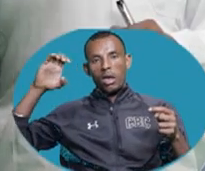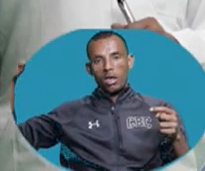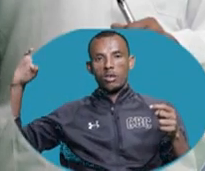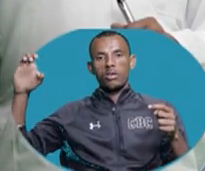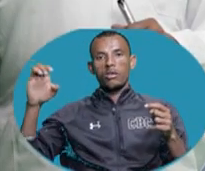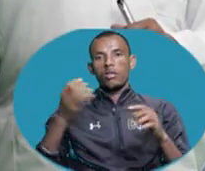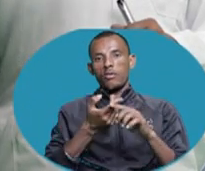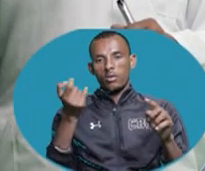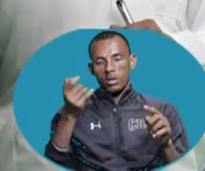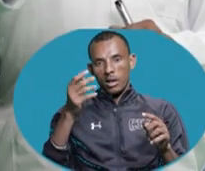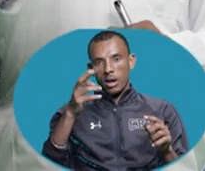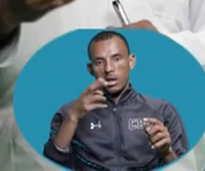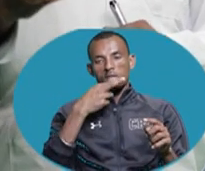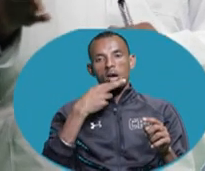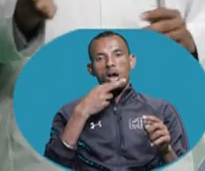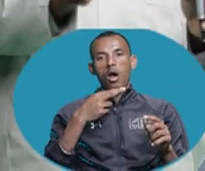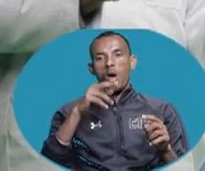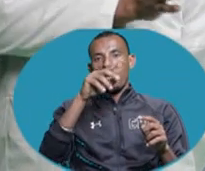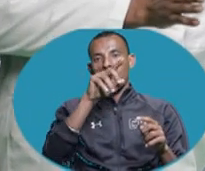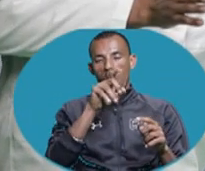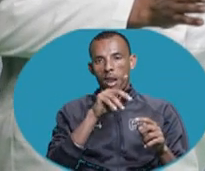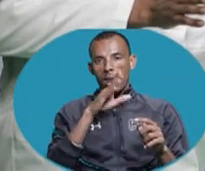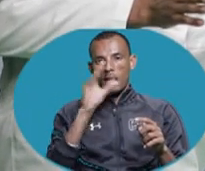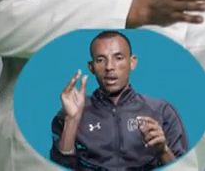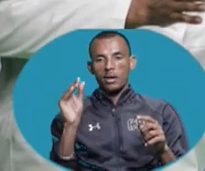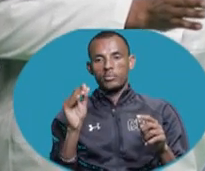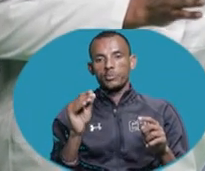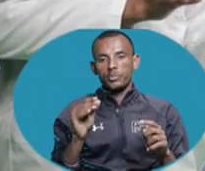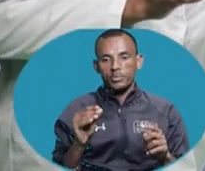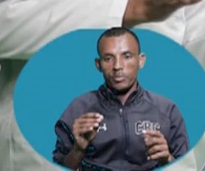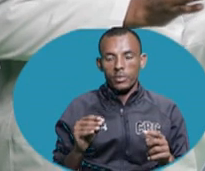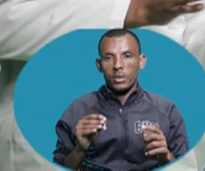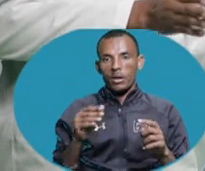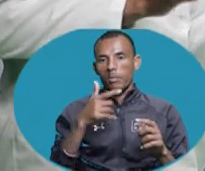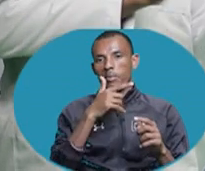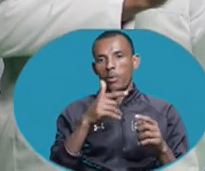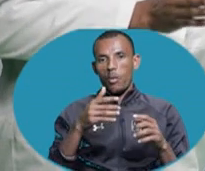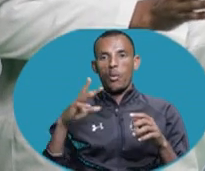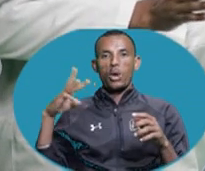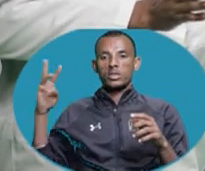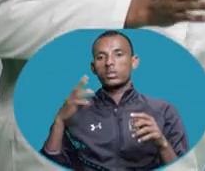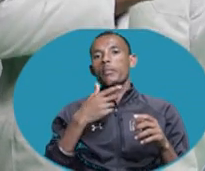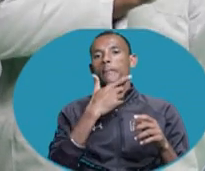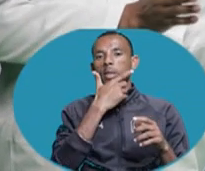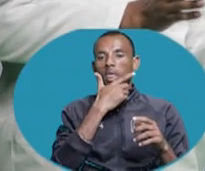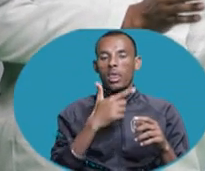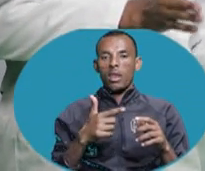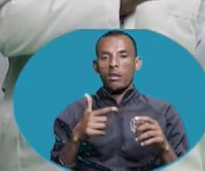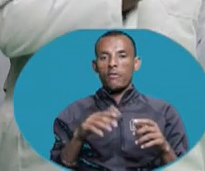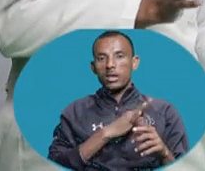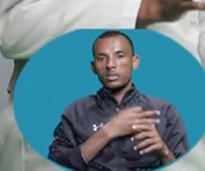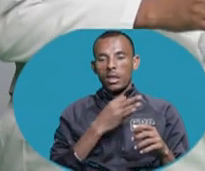Russia, Poland, and Eastern States. In the West Front, to against Britain, France,